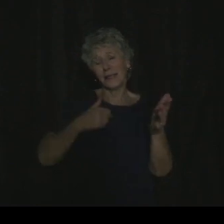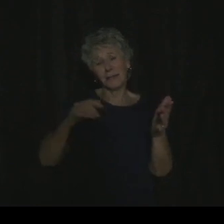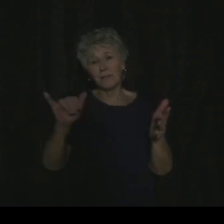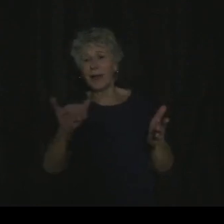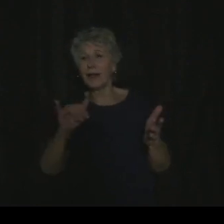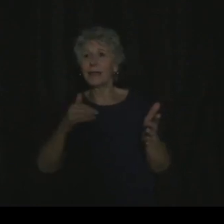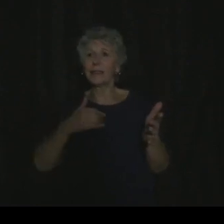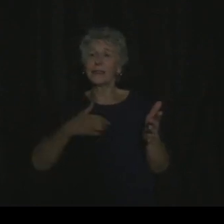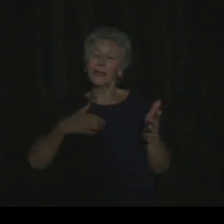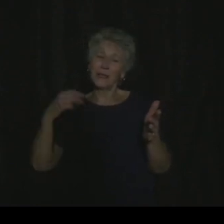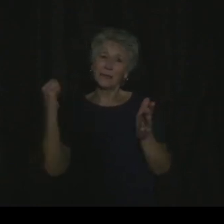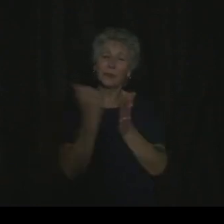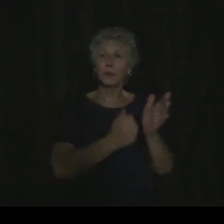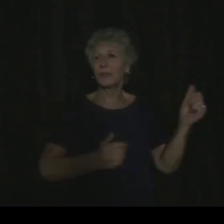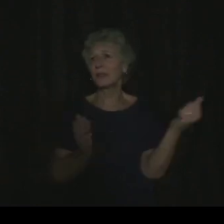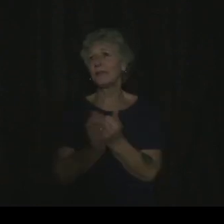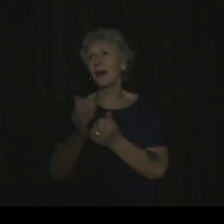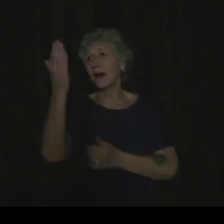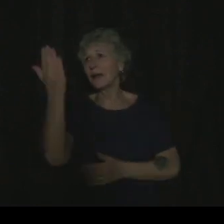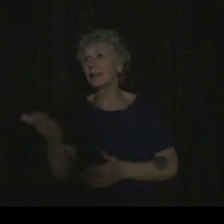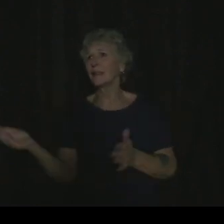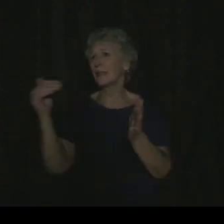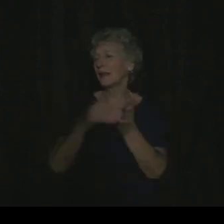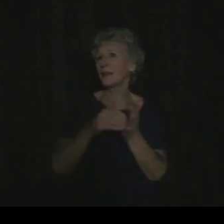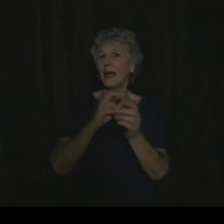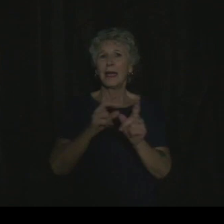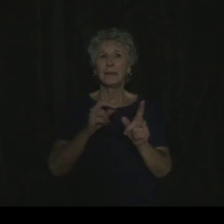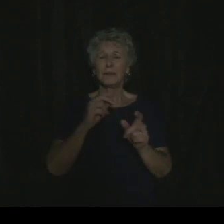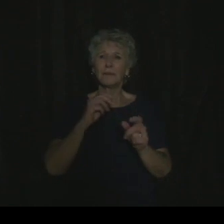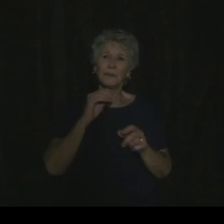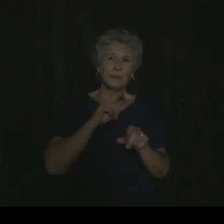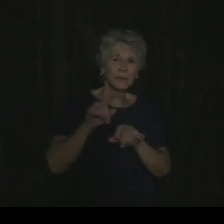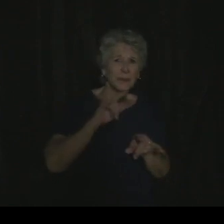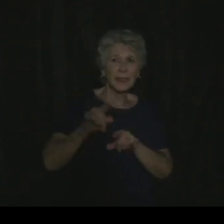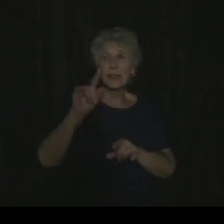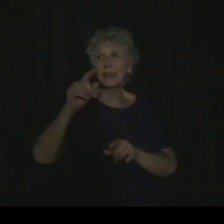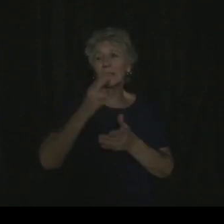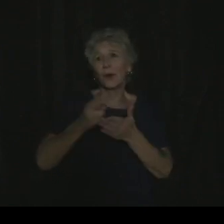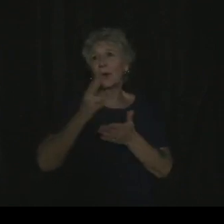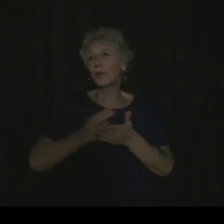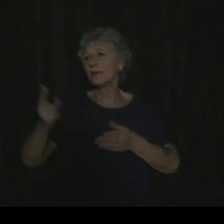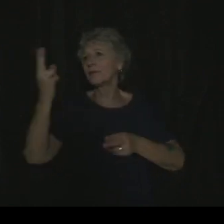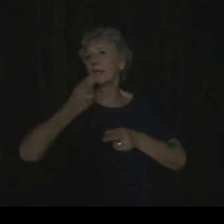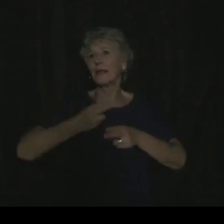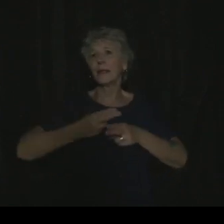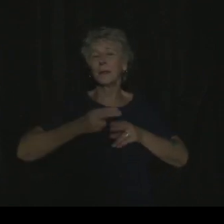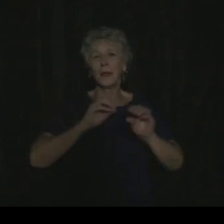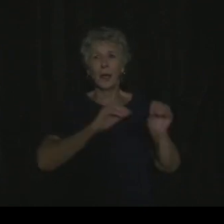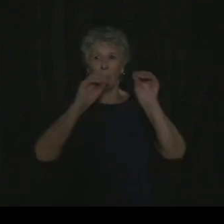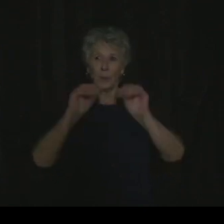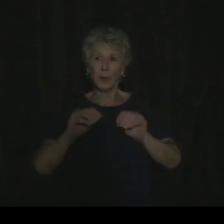I afresh have crucified, and profaned his hallowed